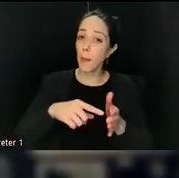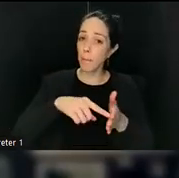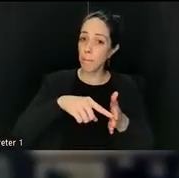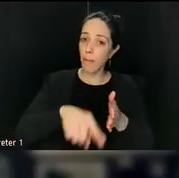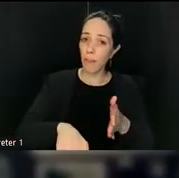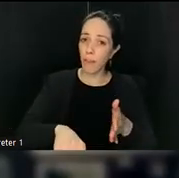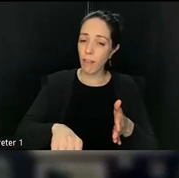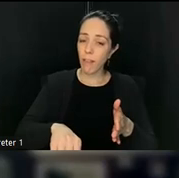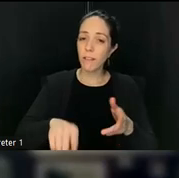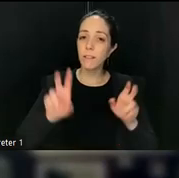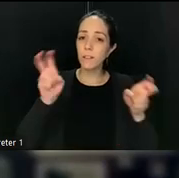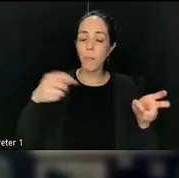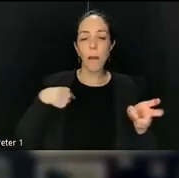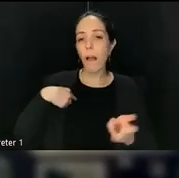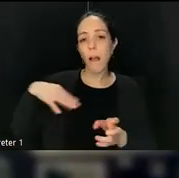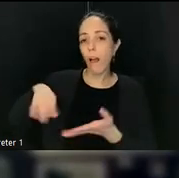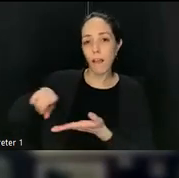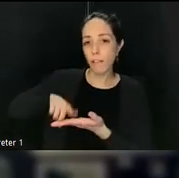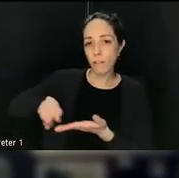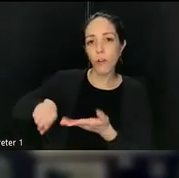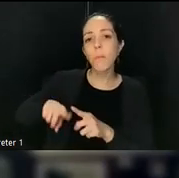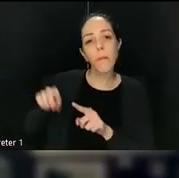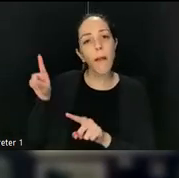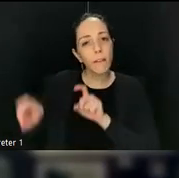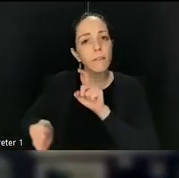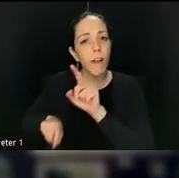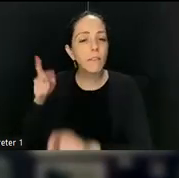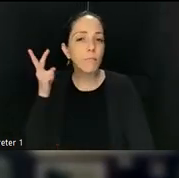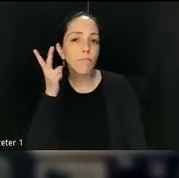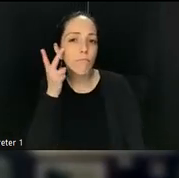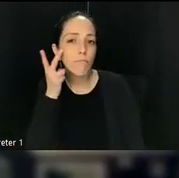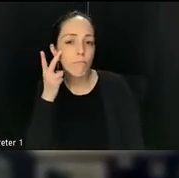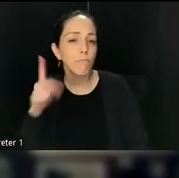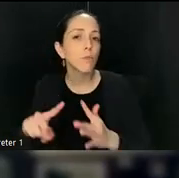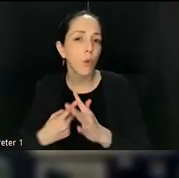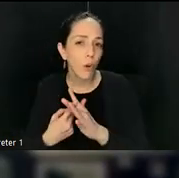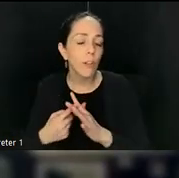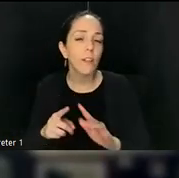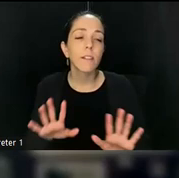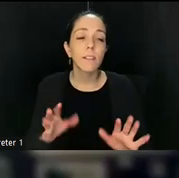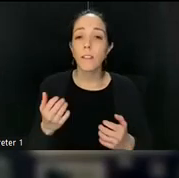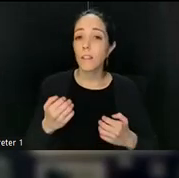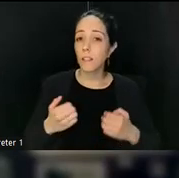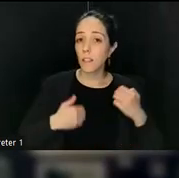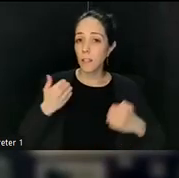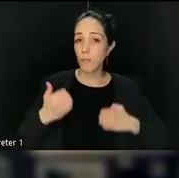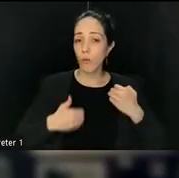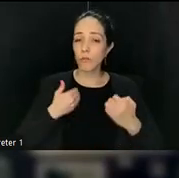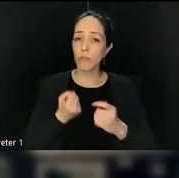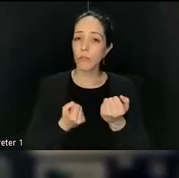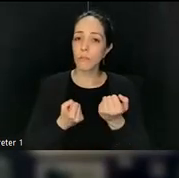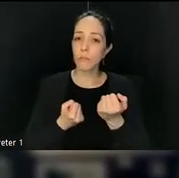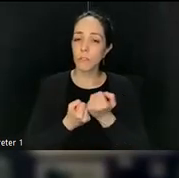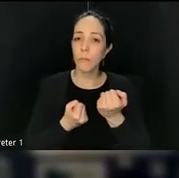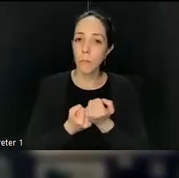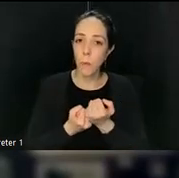look into, but I did ask around, is, you know, emotional support when I call that, when I say I'm sick